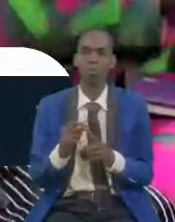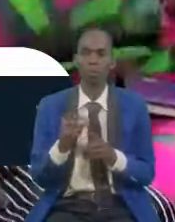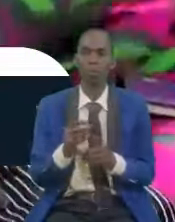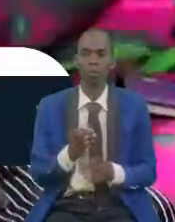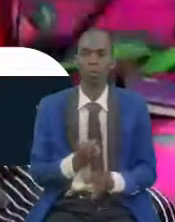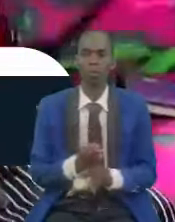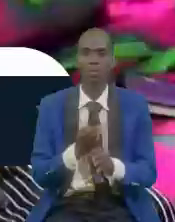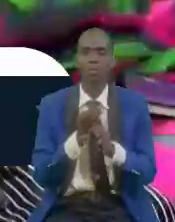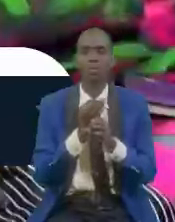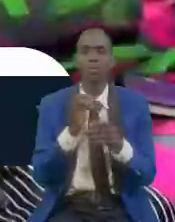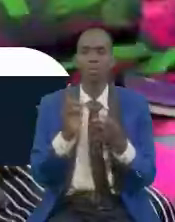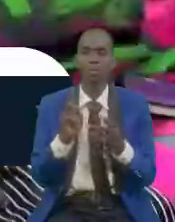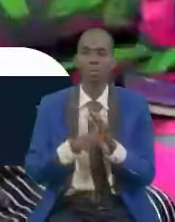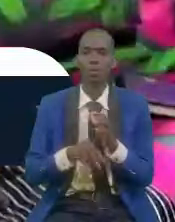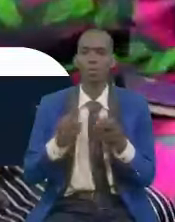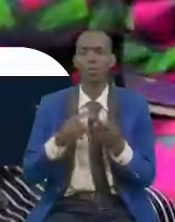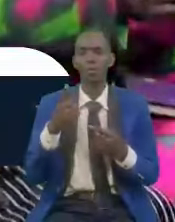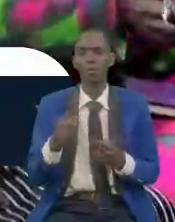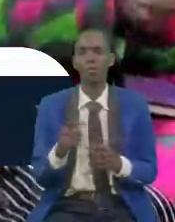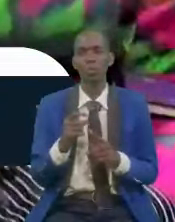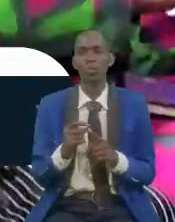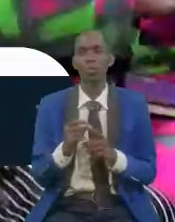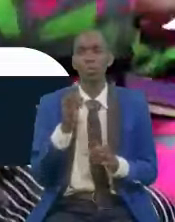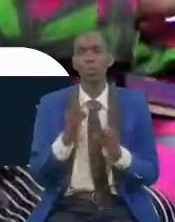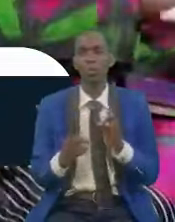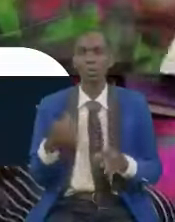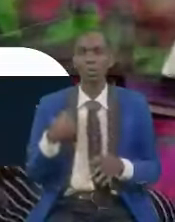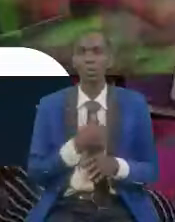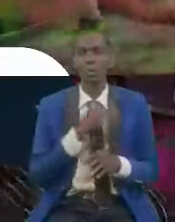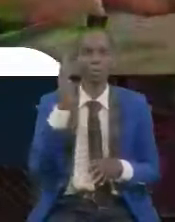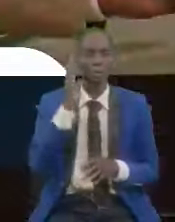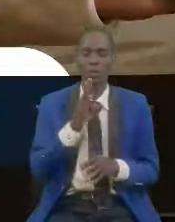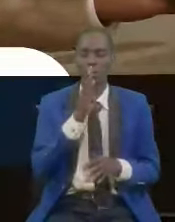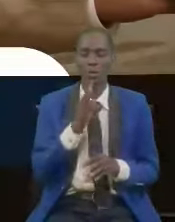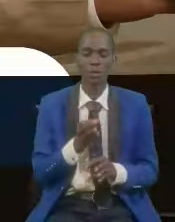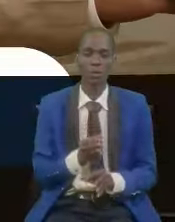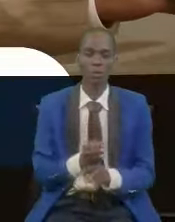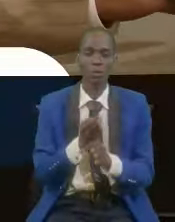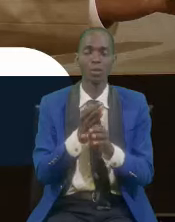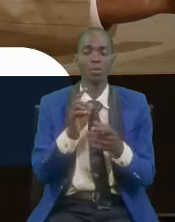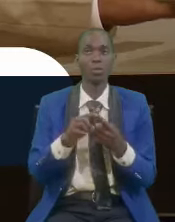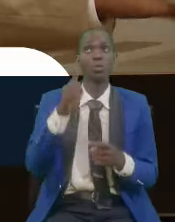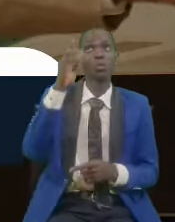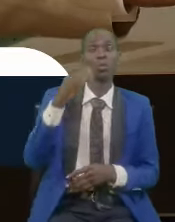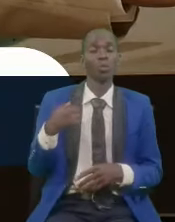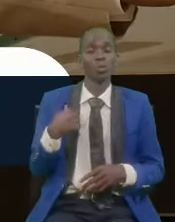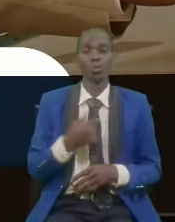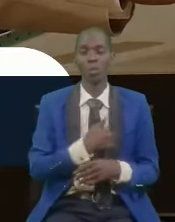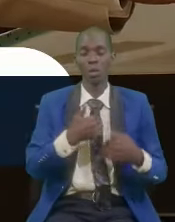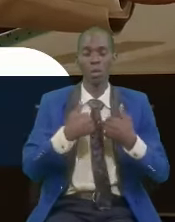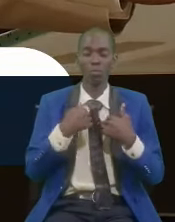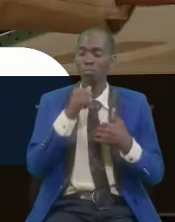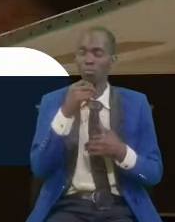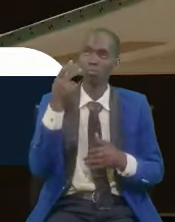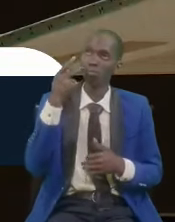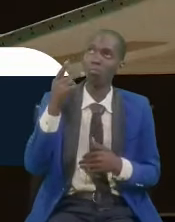Faithfulness to the word. If we're going to be faithful to God, we have not seen God face to face, but we have